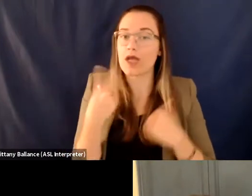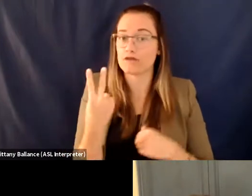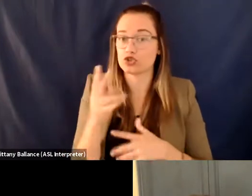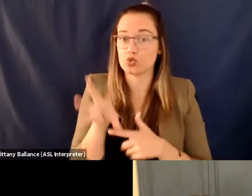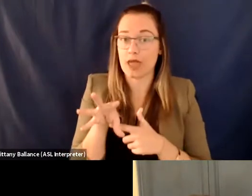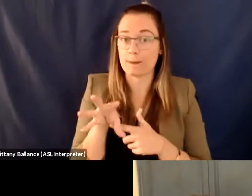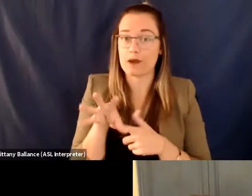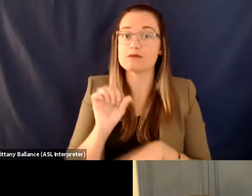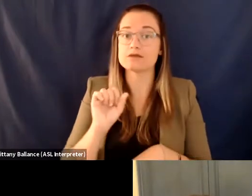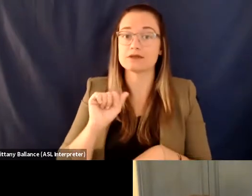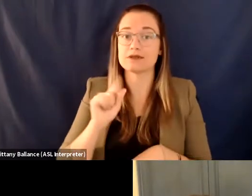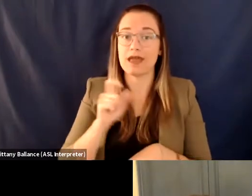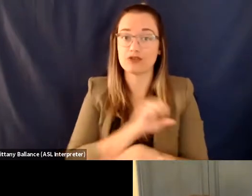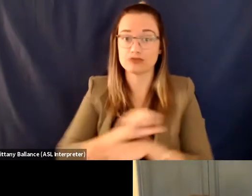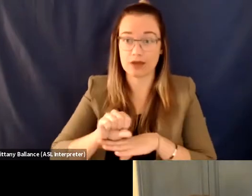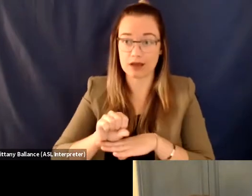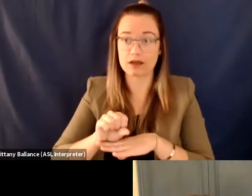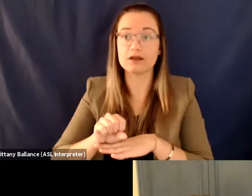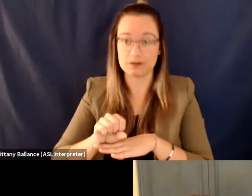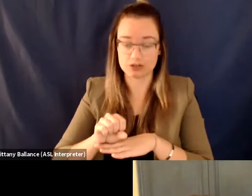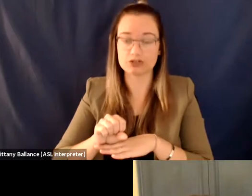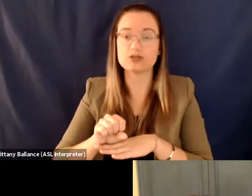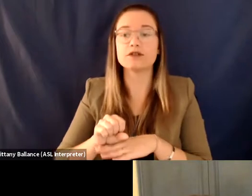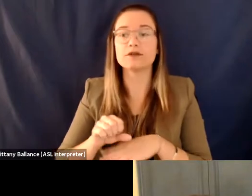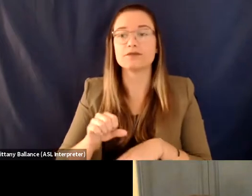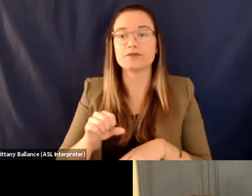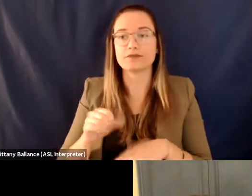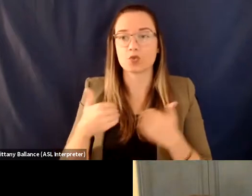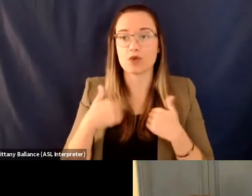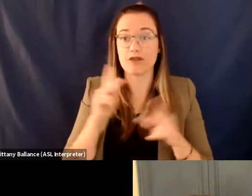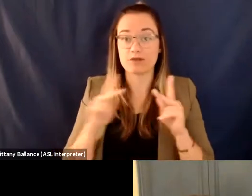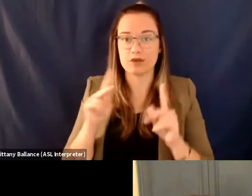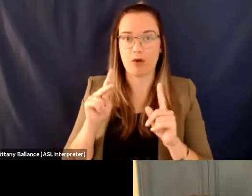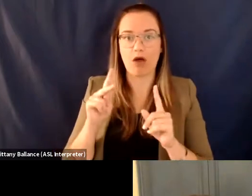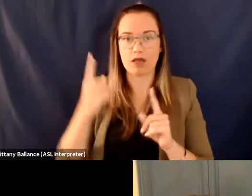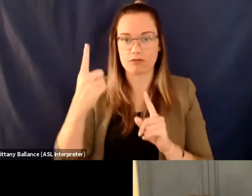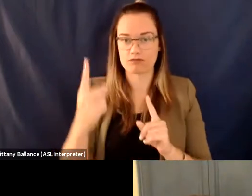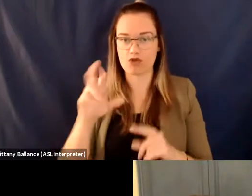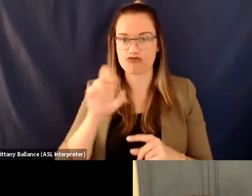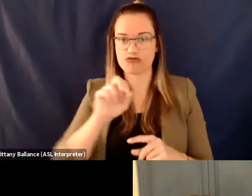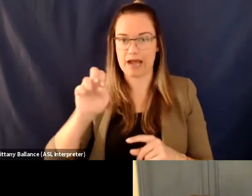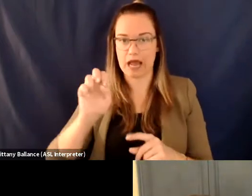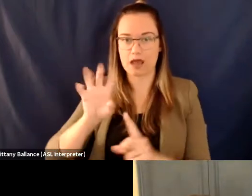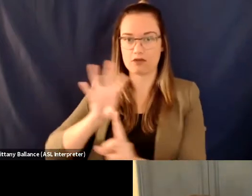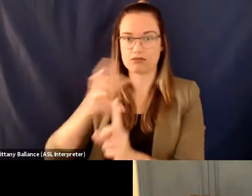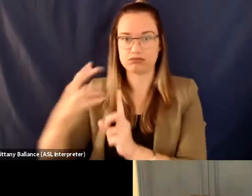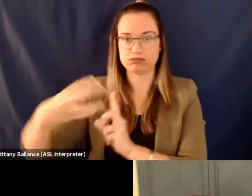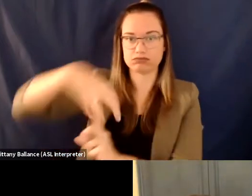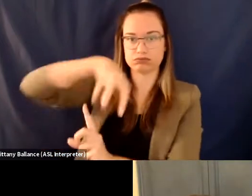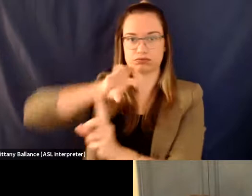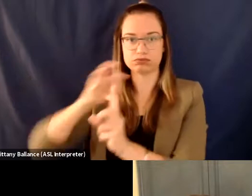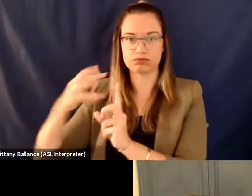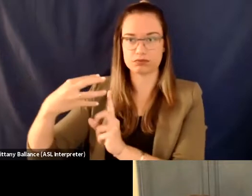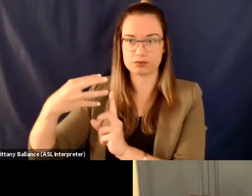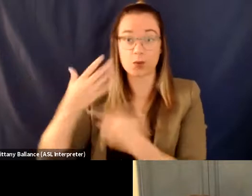speech. Actually, Daniel Carter and Wolfgang Held are both kind of floating around Renee and simultaneously covering this kid who just, we didn't